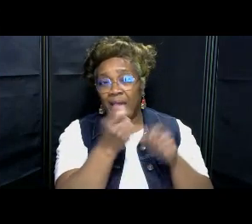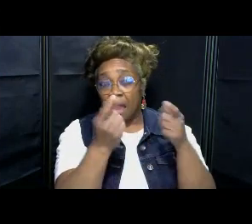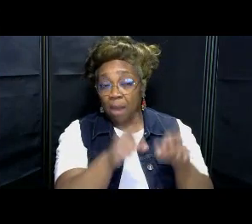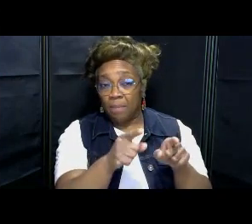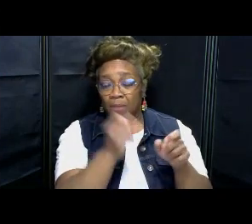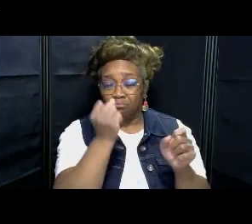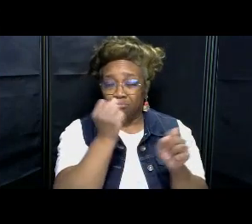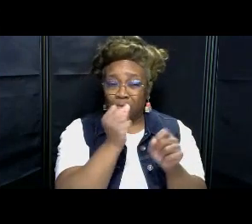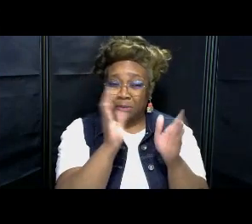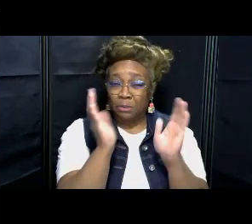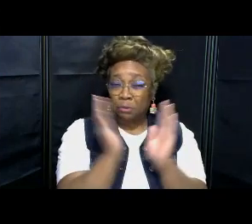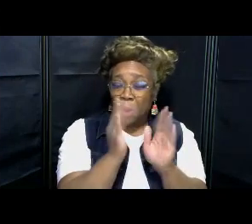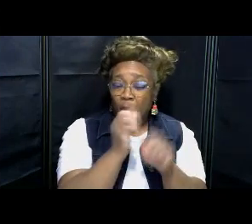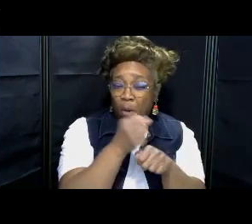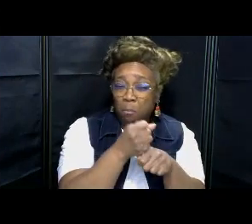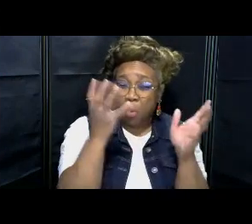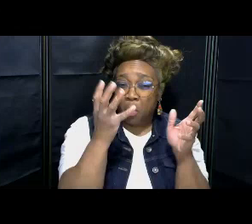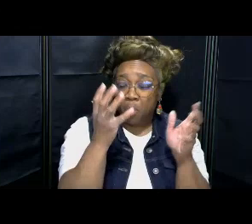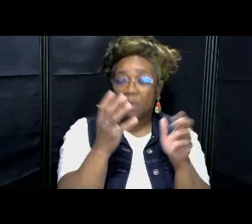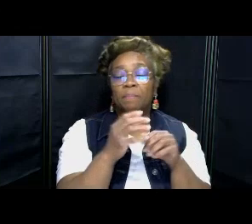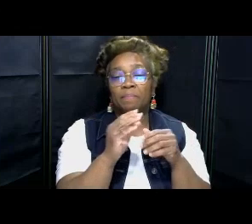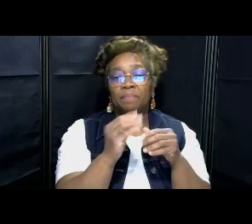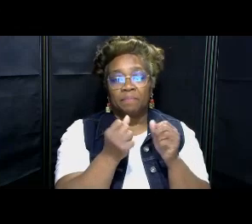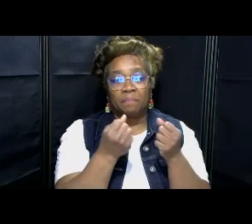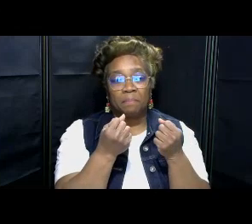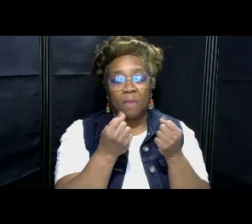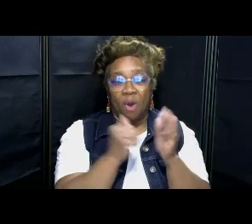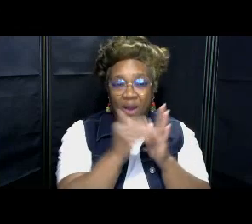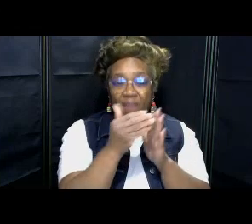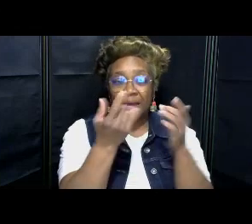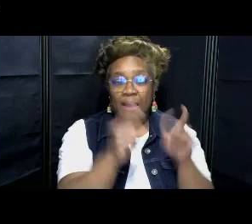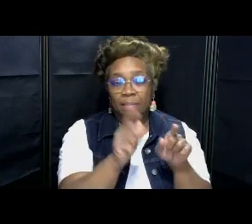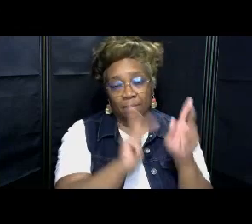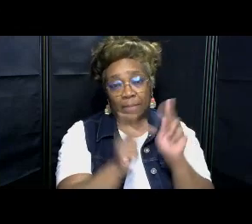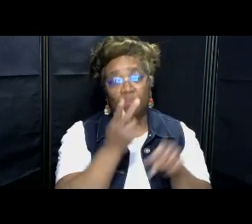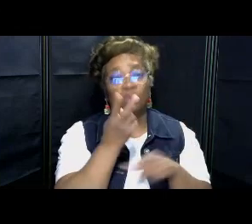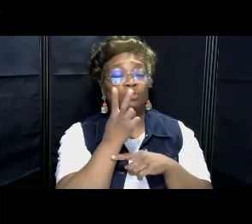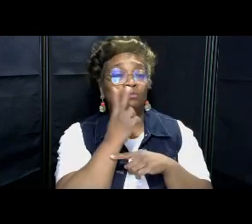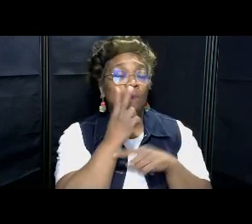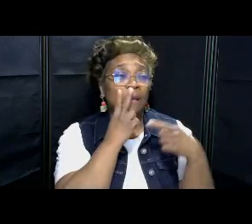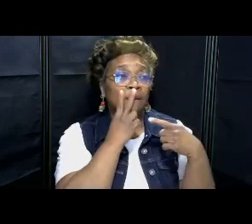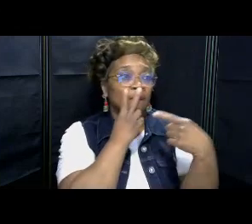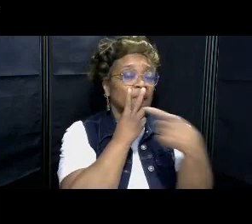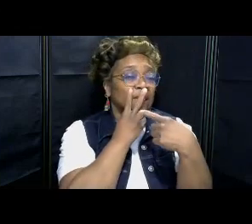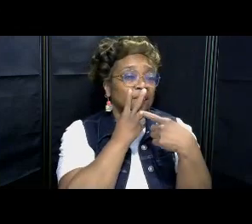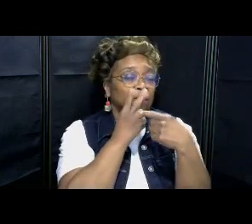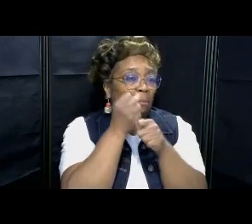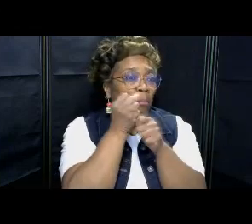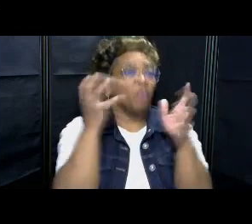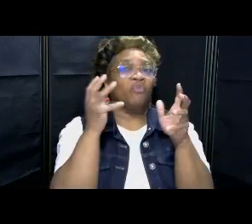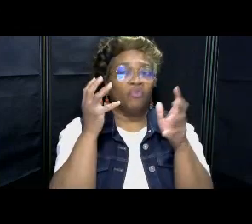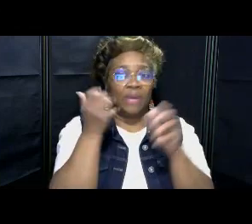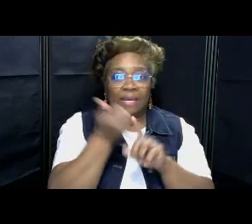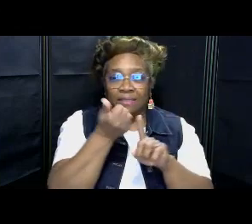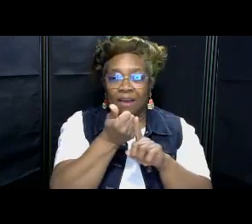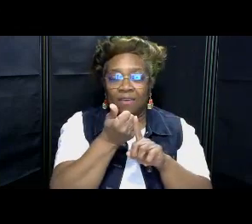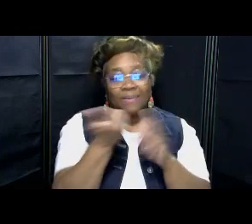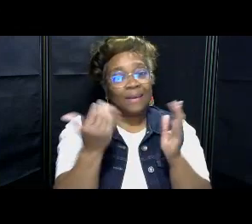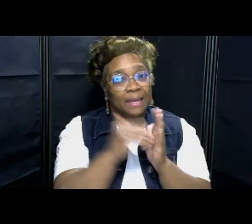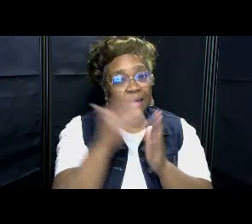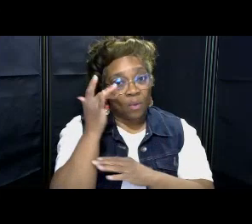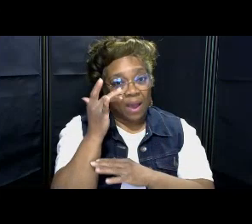countless numbers of story of people actually just smoking, and the thing just explodes. Because again, it's a lithium battery,